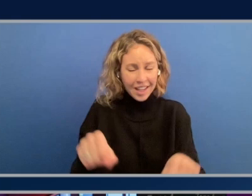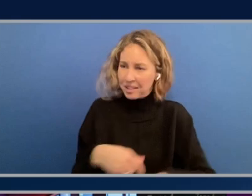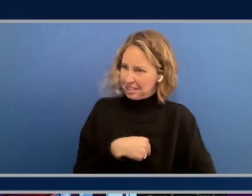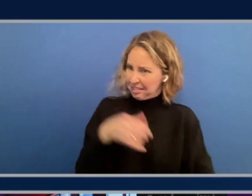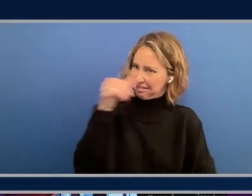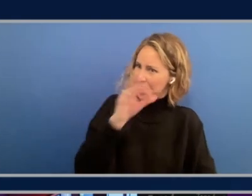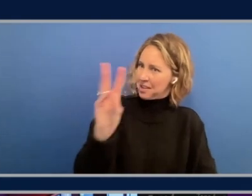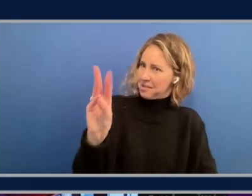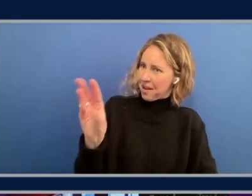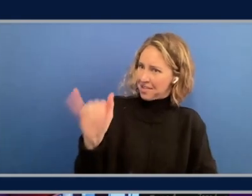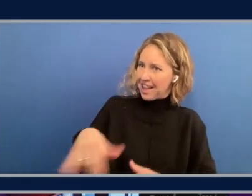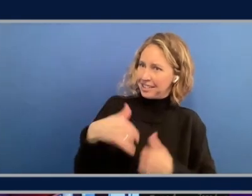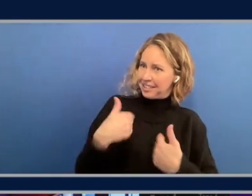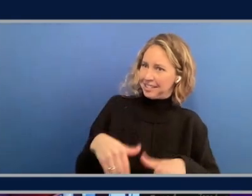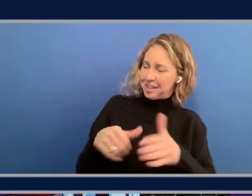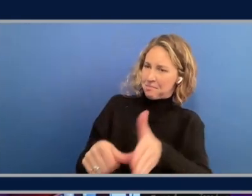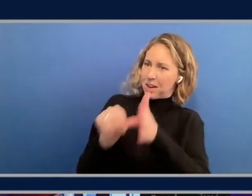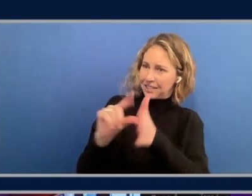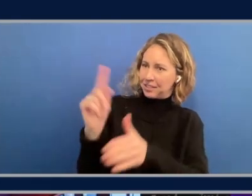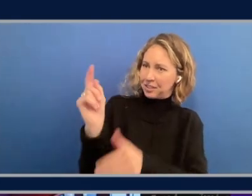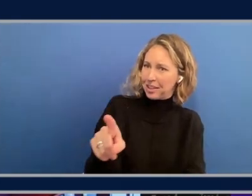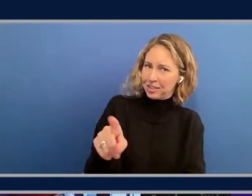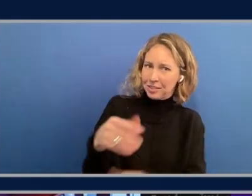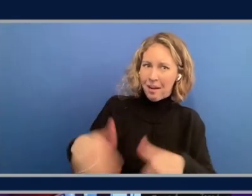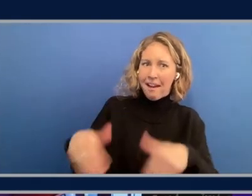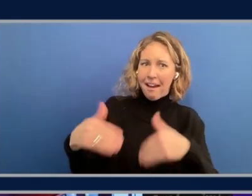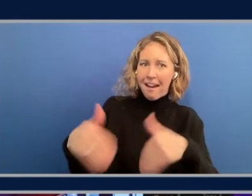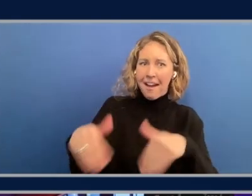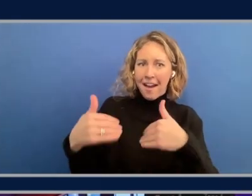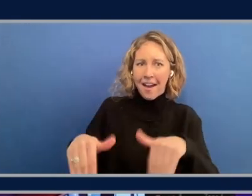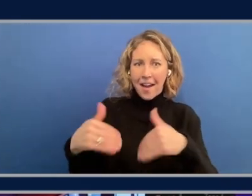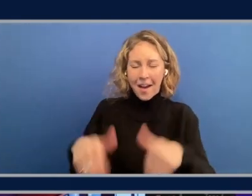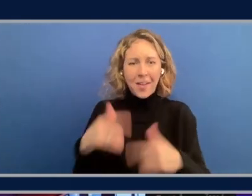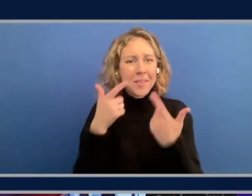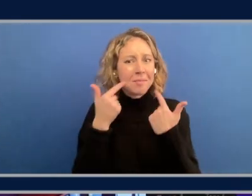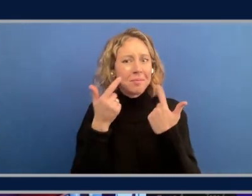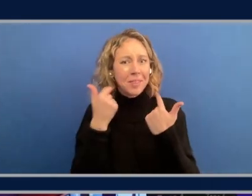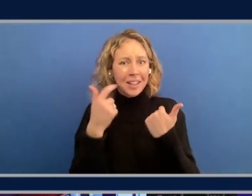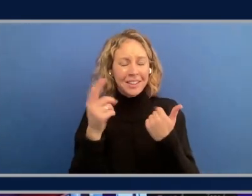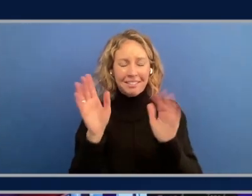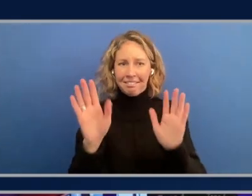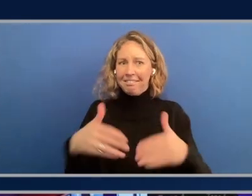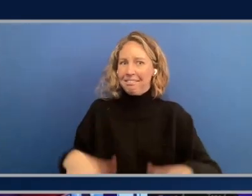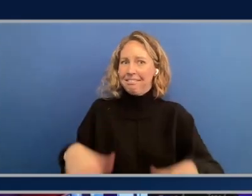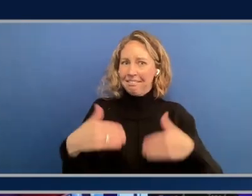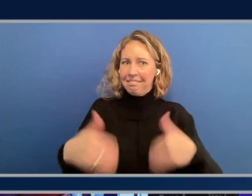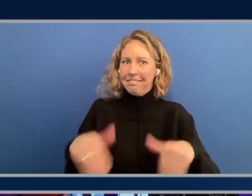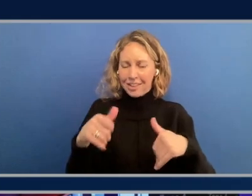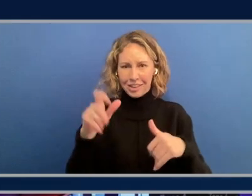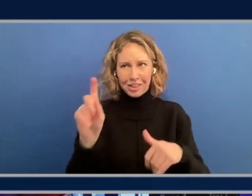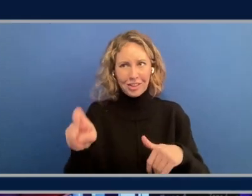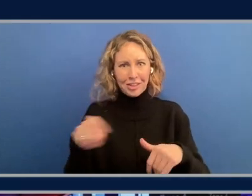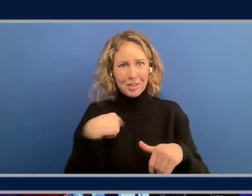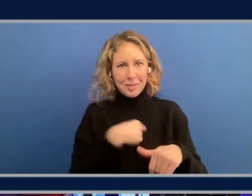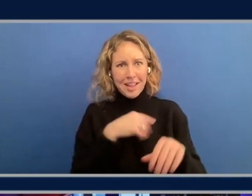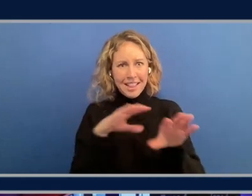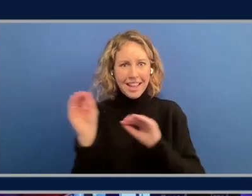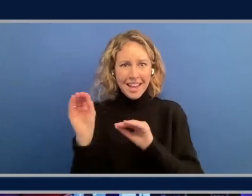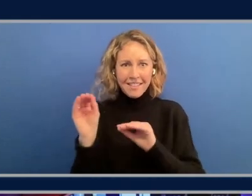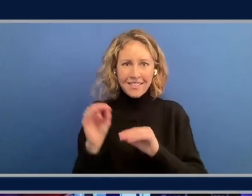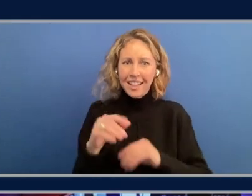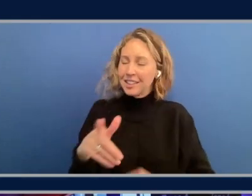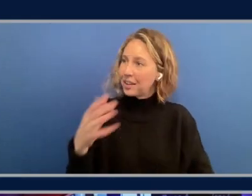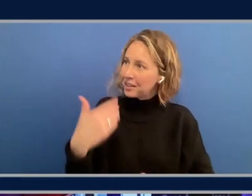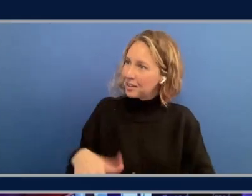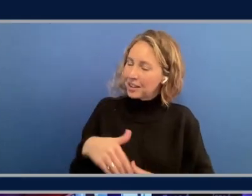Yeah, what- I'm just asking because We're gonna. I feel challenged. Is it Fiona and I need to leave? Like, Yeah. I feel challenged. Rosa's